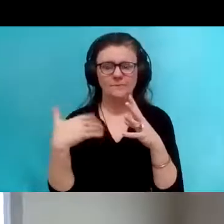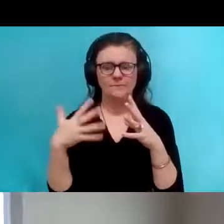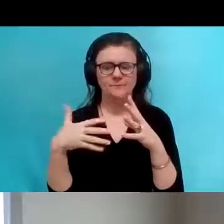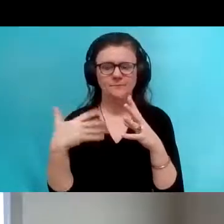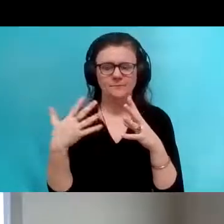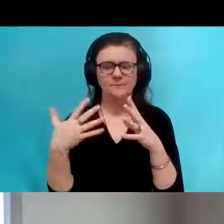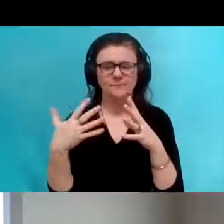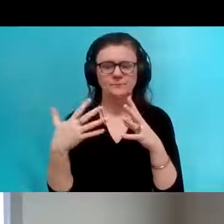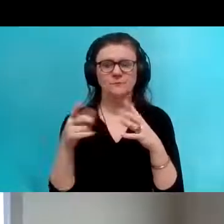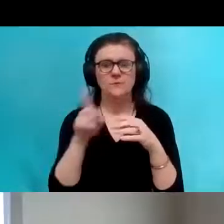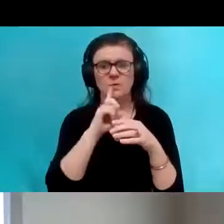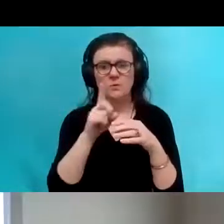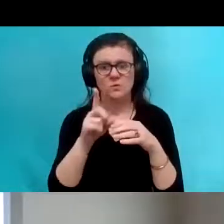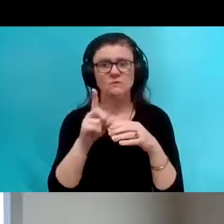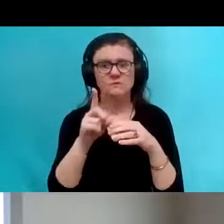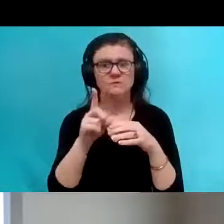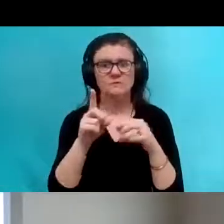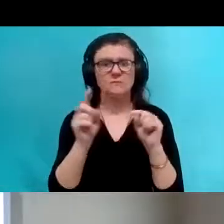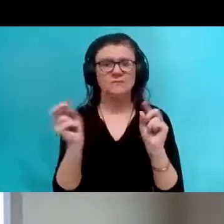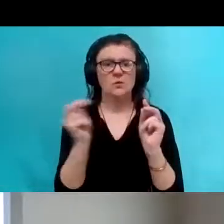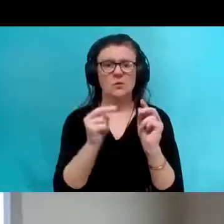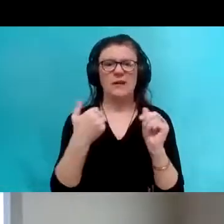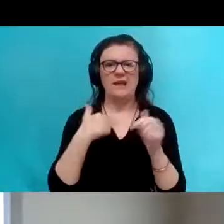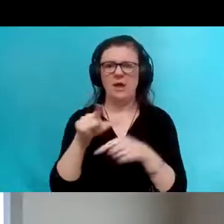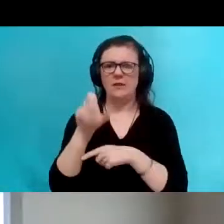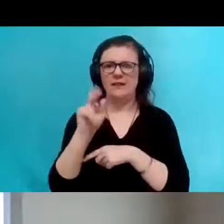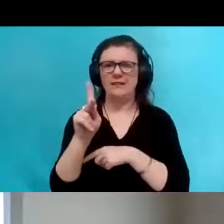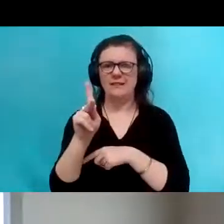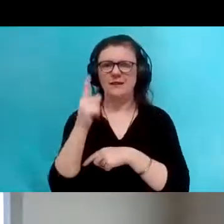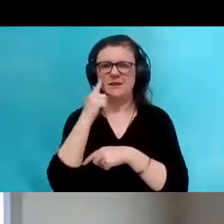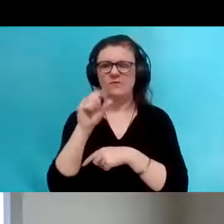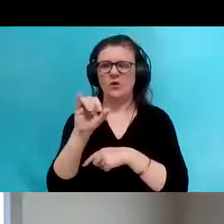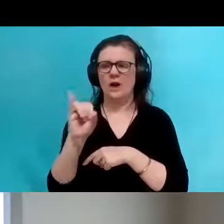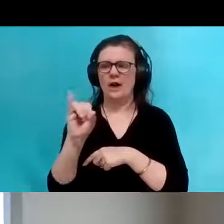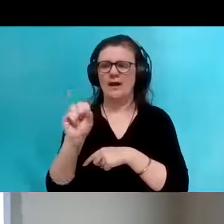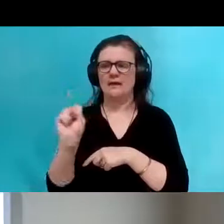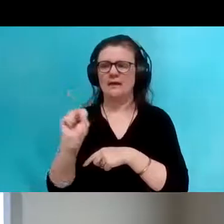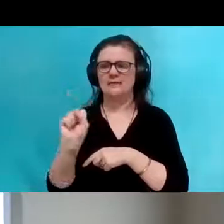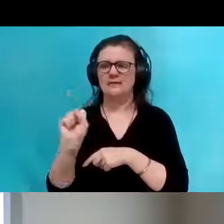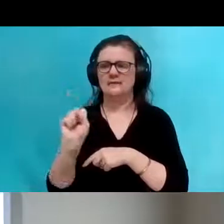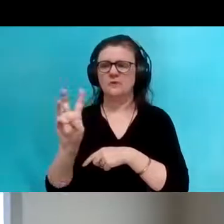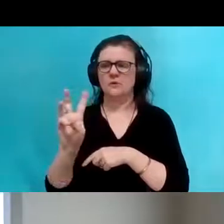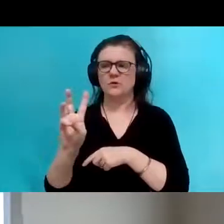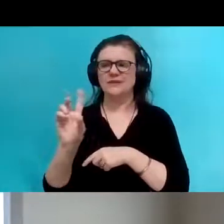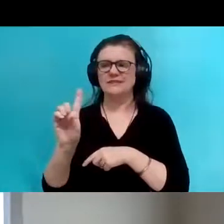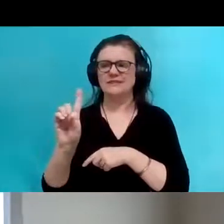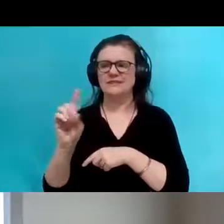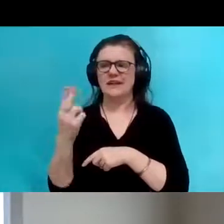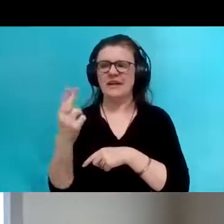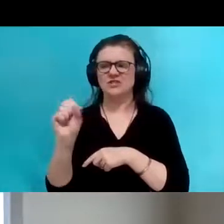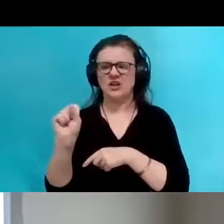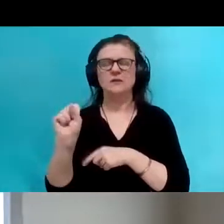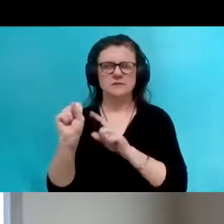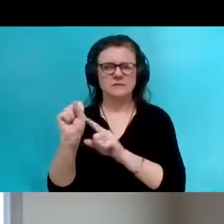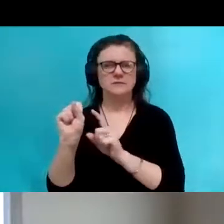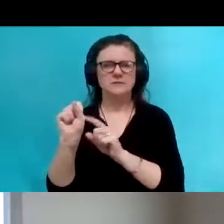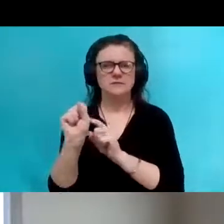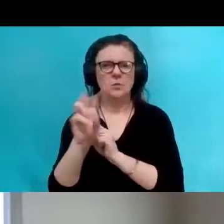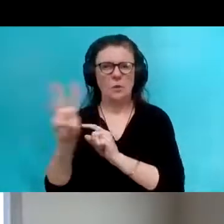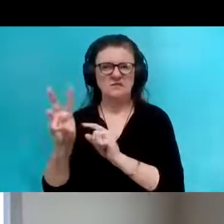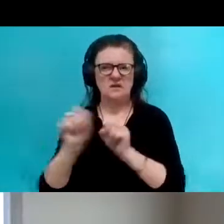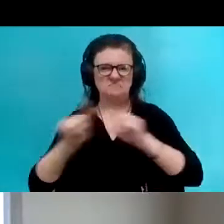advise you all to look at it, and I'll share the link to the ISWGHS website shortly. The global